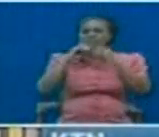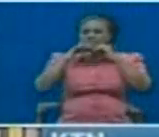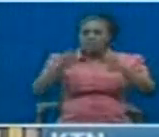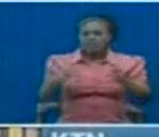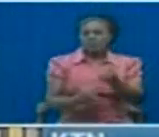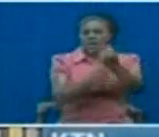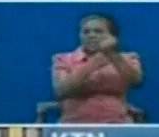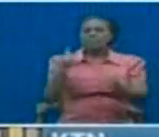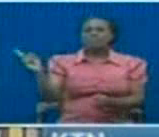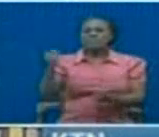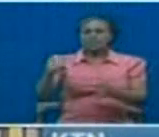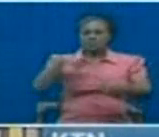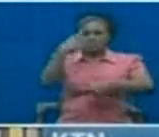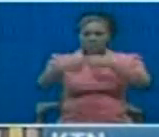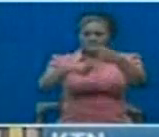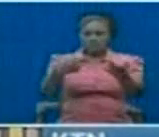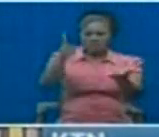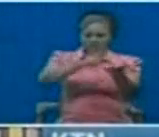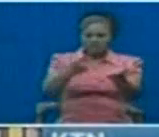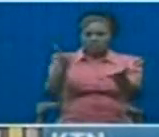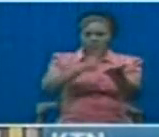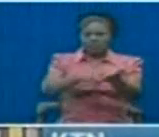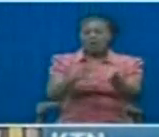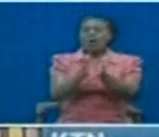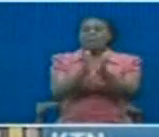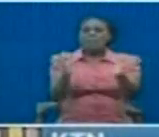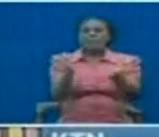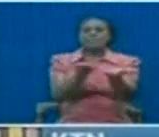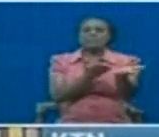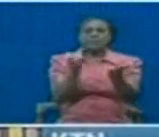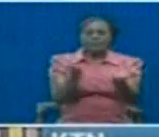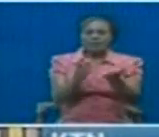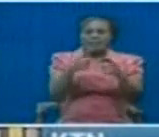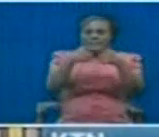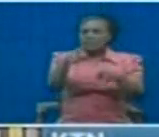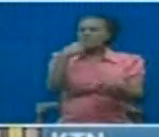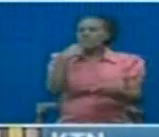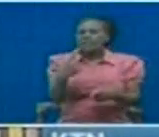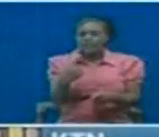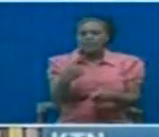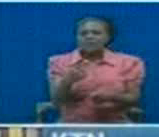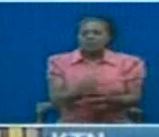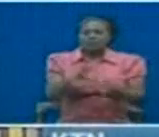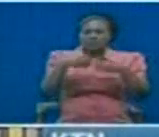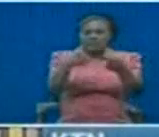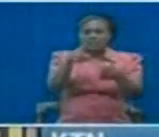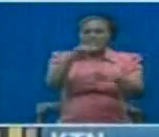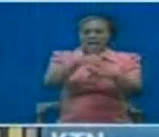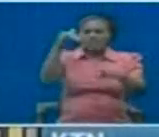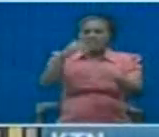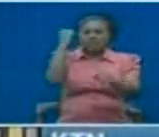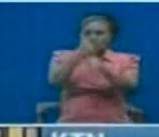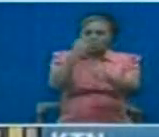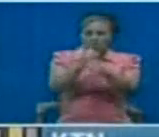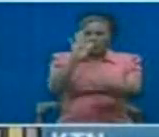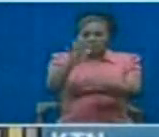the ministry in the ongoing registration of public servants. That's right. The commission has, however, said that the donation will not affect its